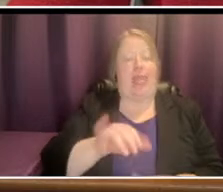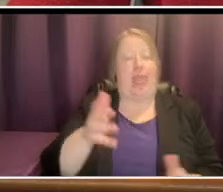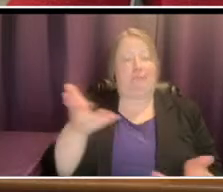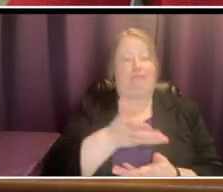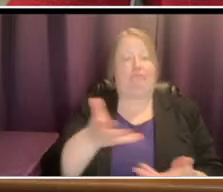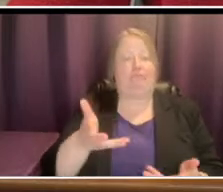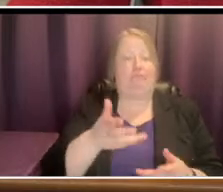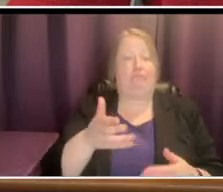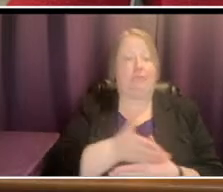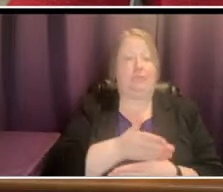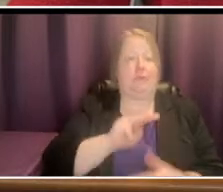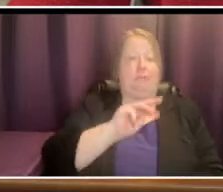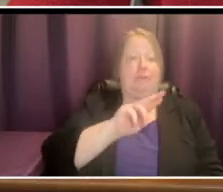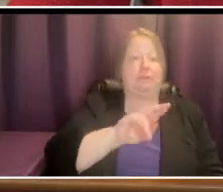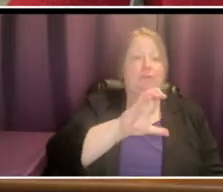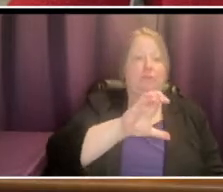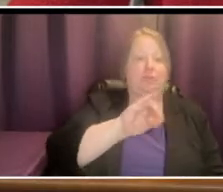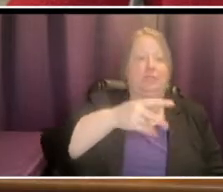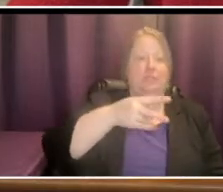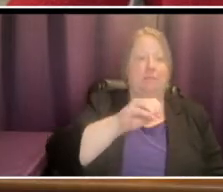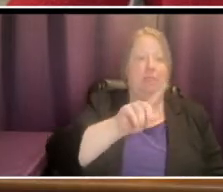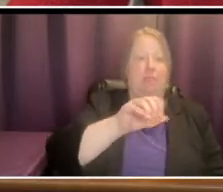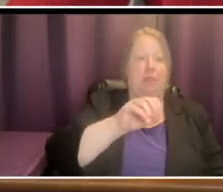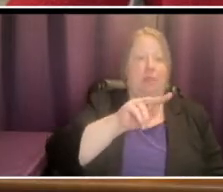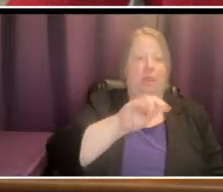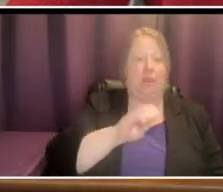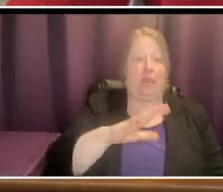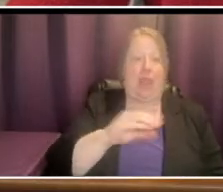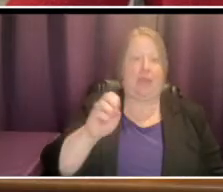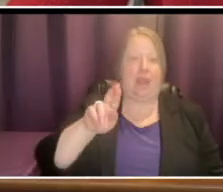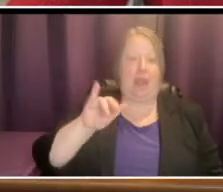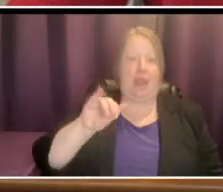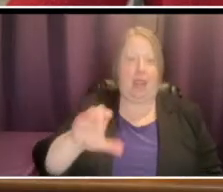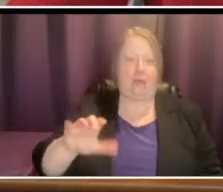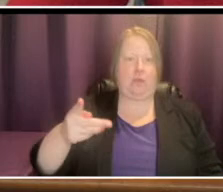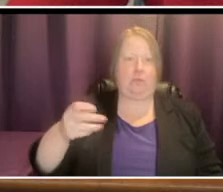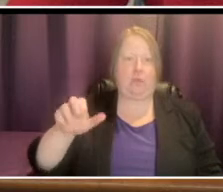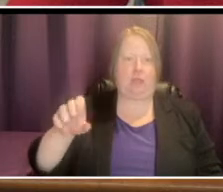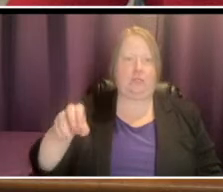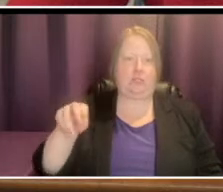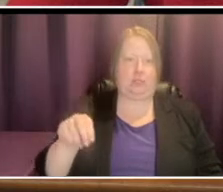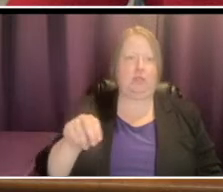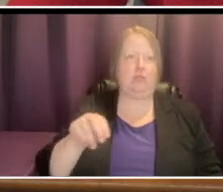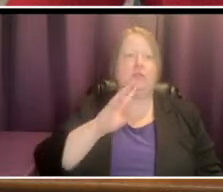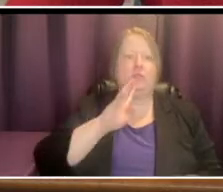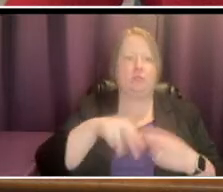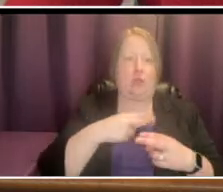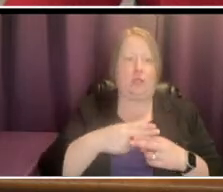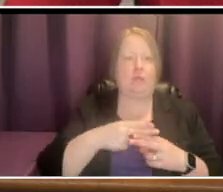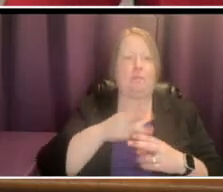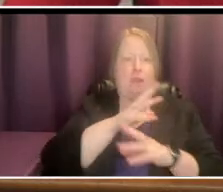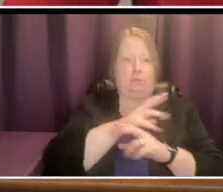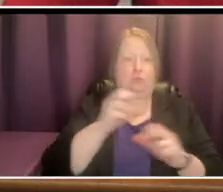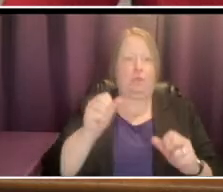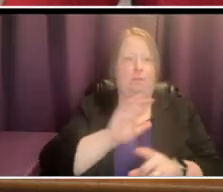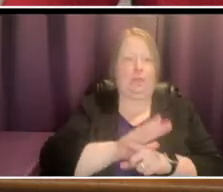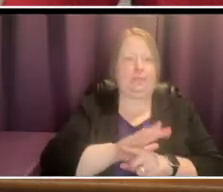about President Trump's inaction against the mob assault underway at the Capitol.